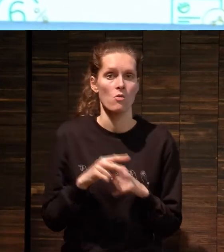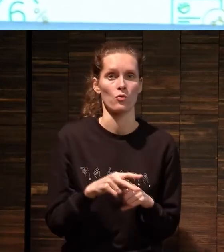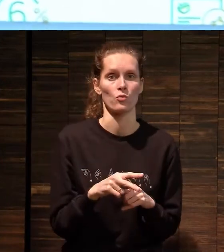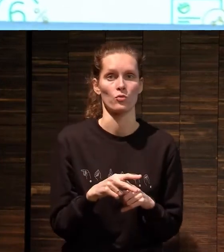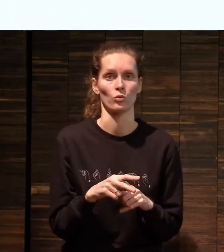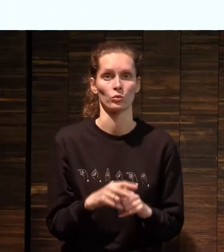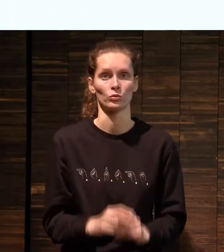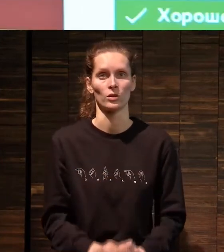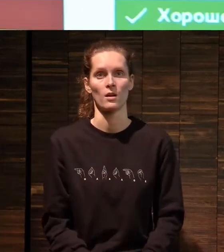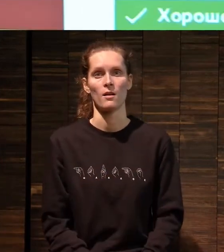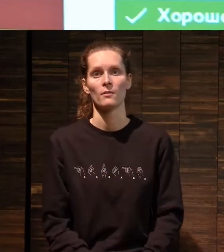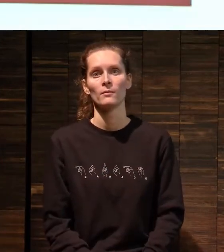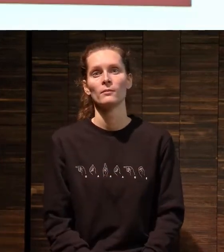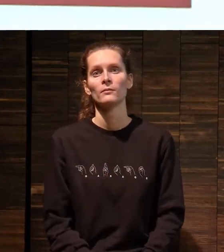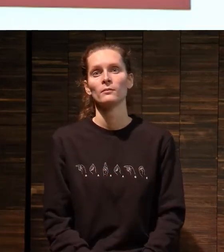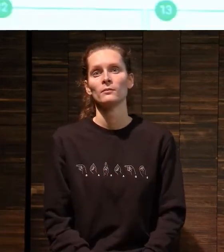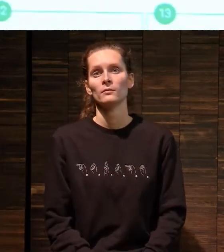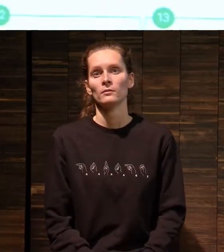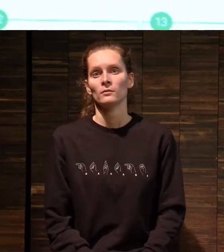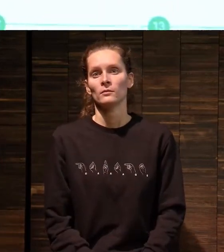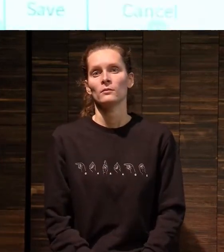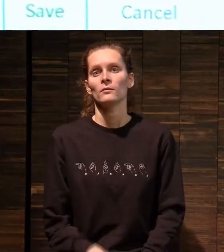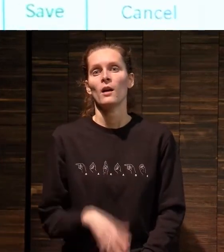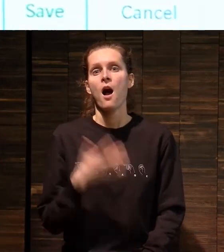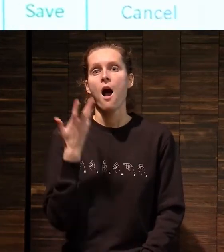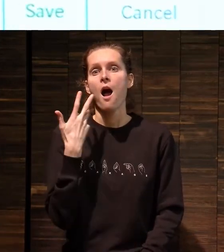this is a huge mental load.